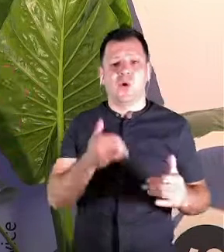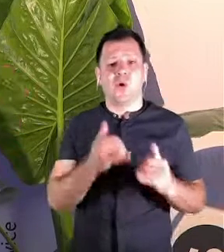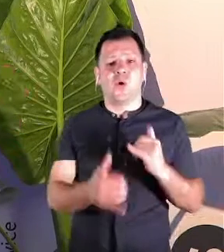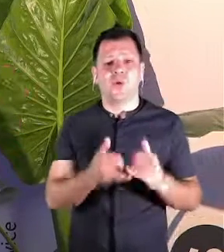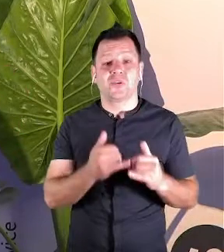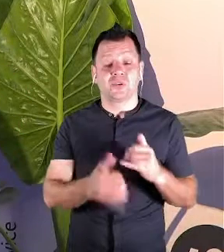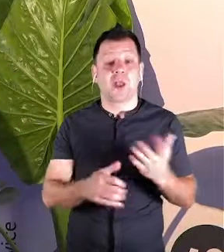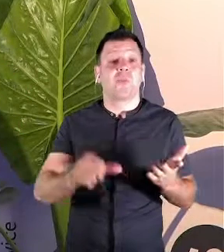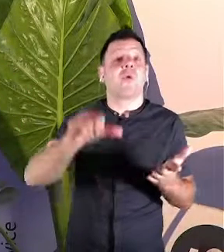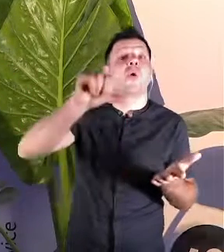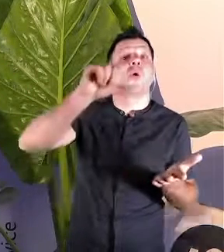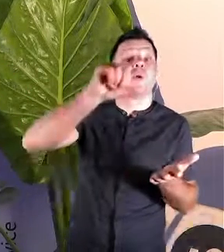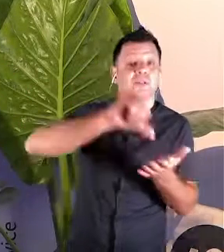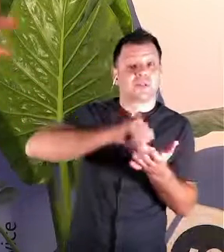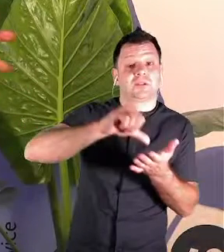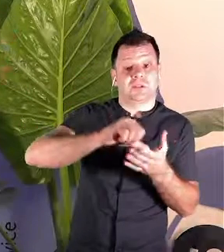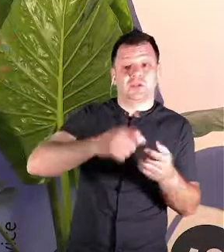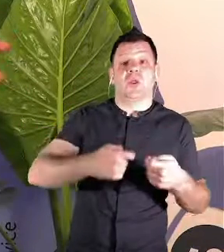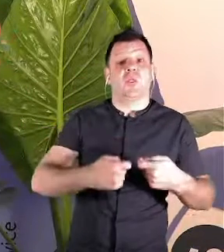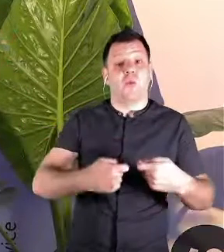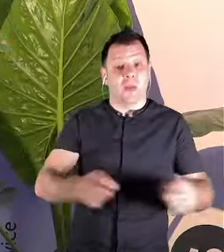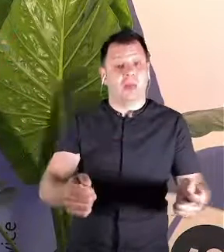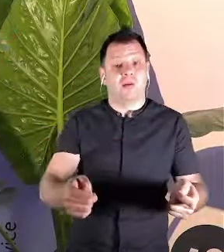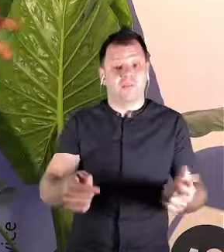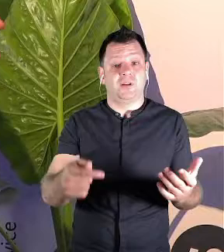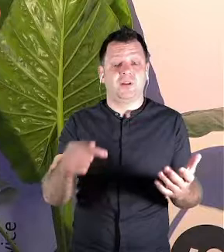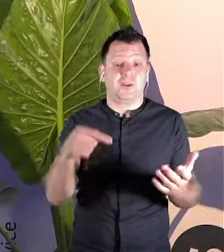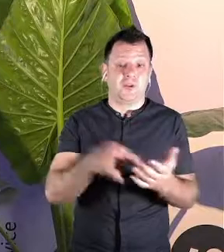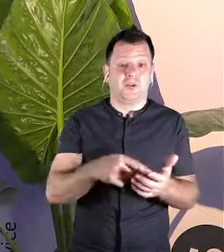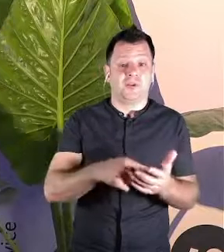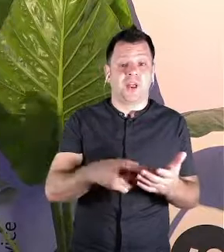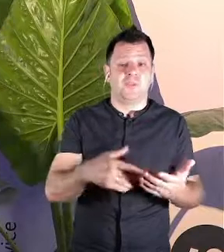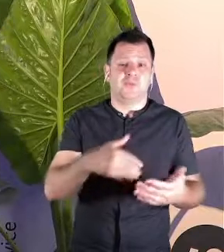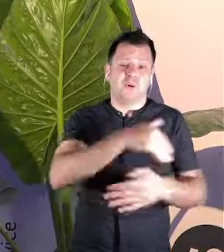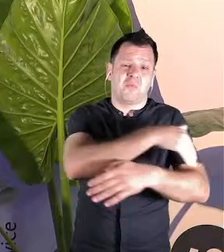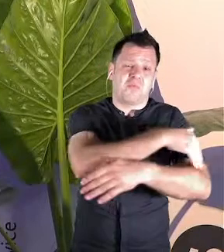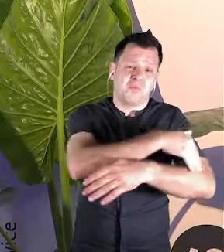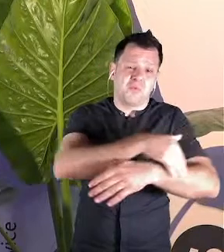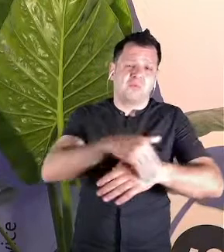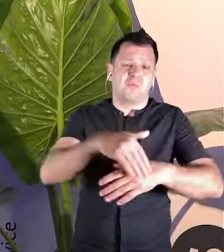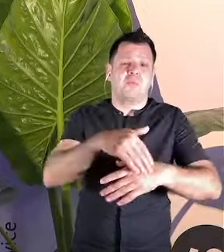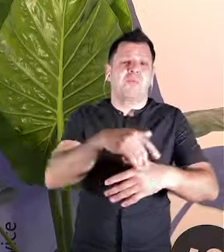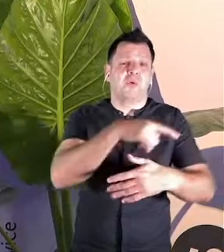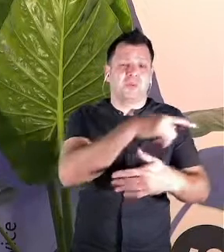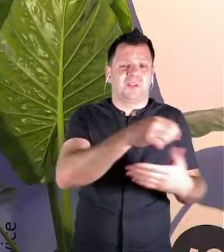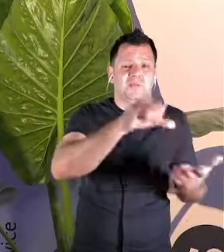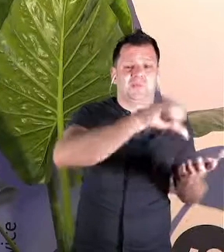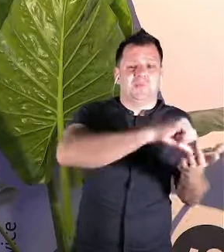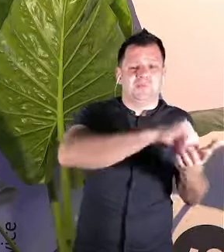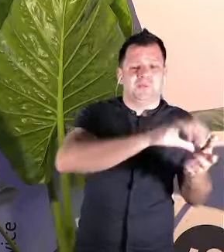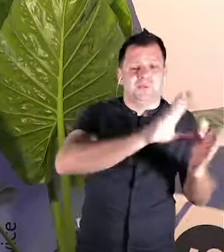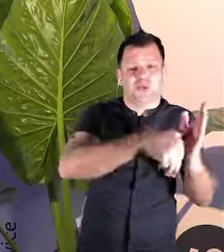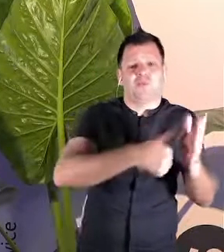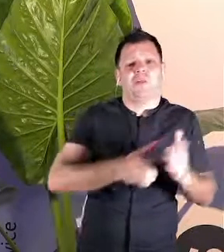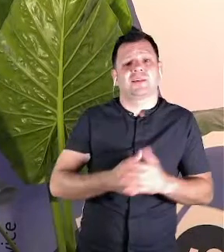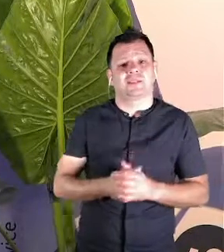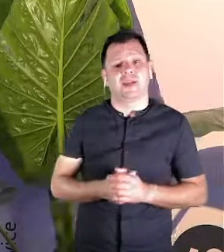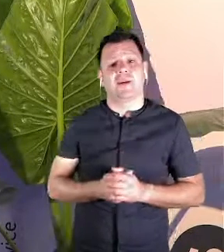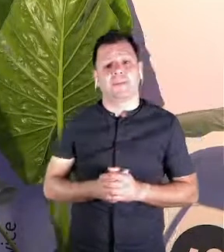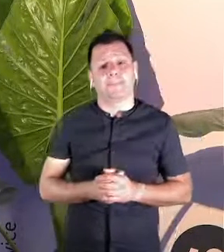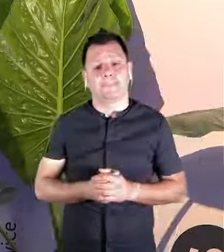center. These are huge blocks. They are like big boxes that are just being built in the